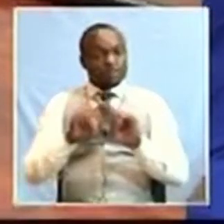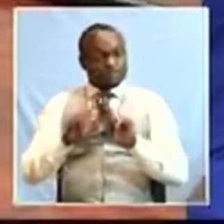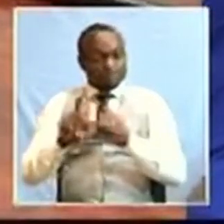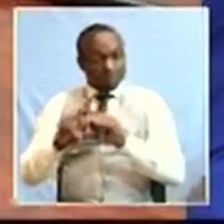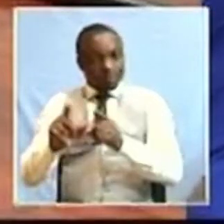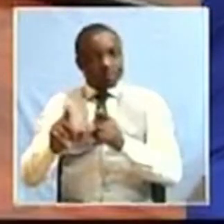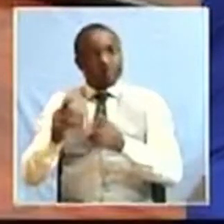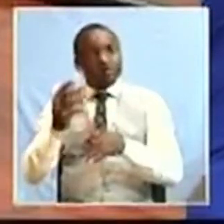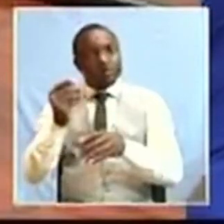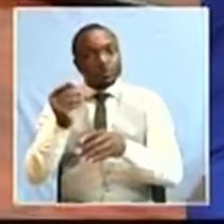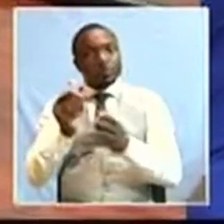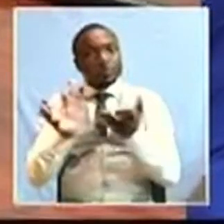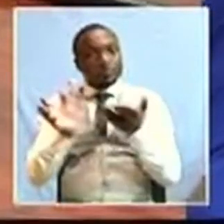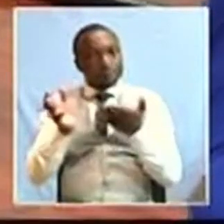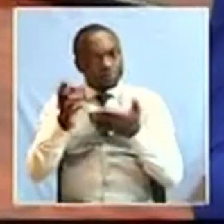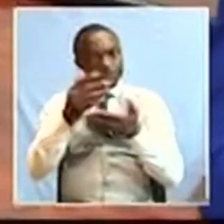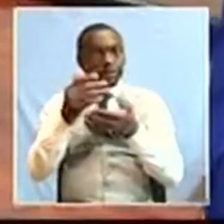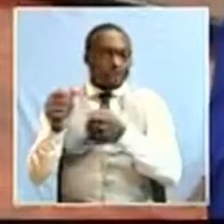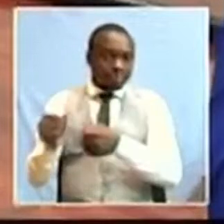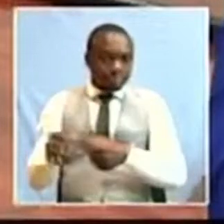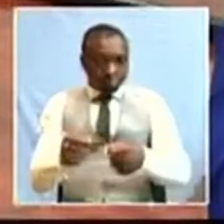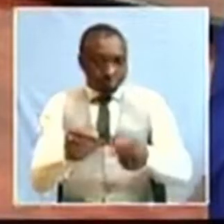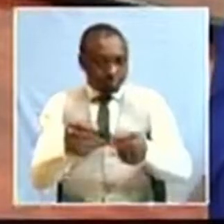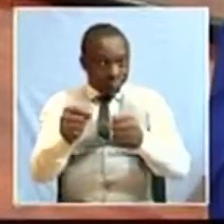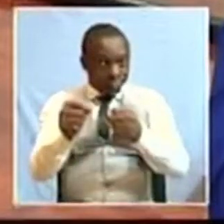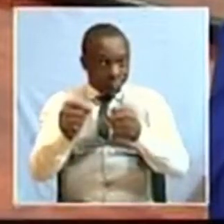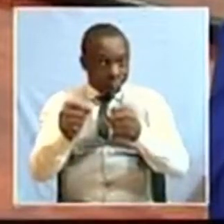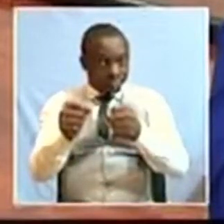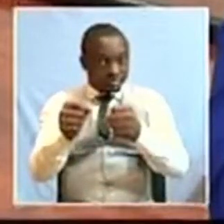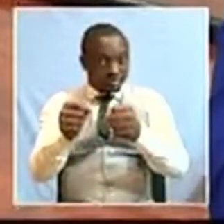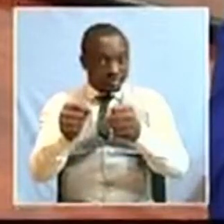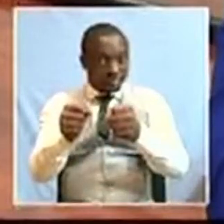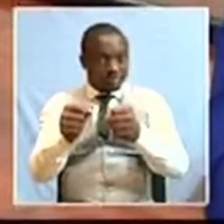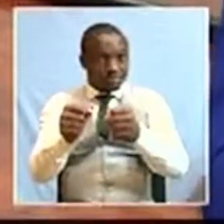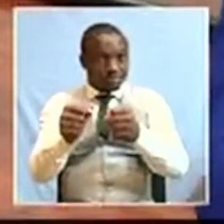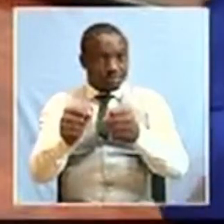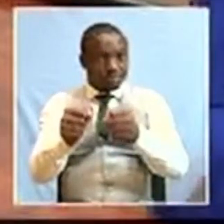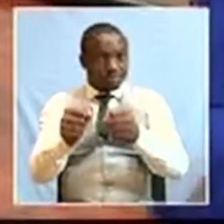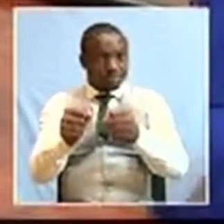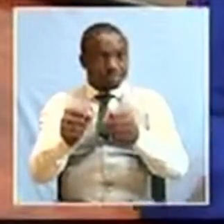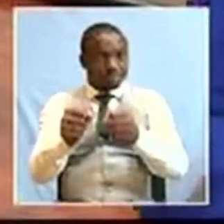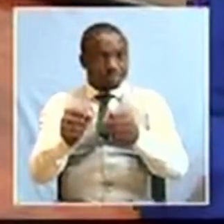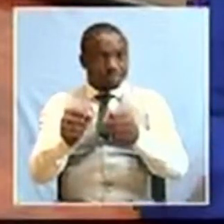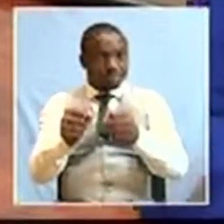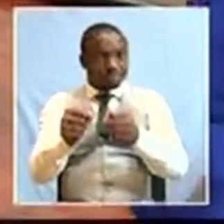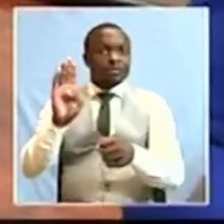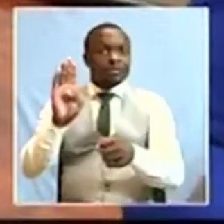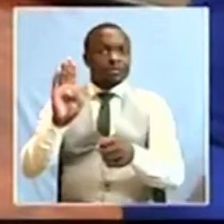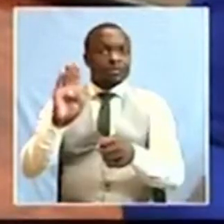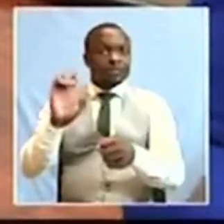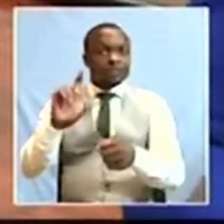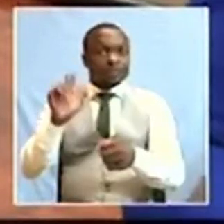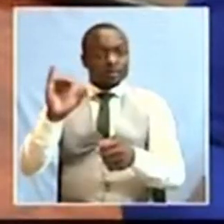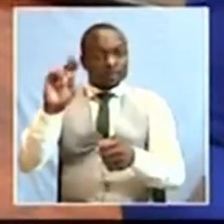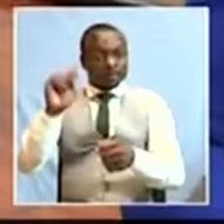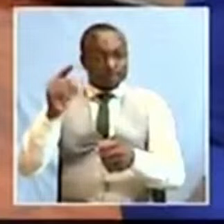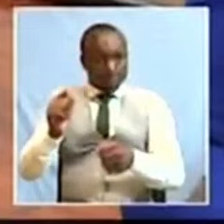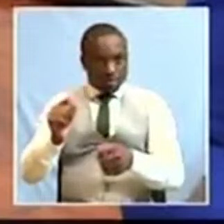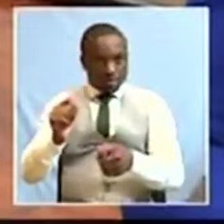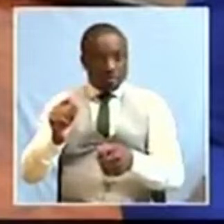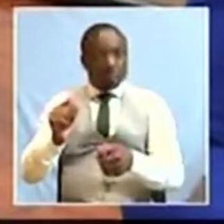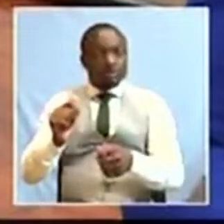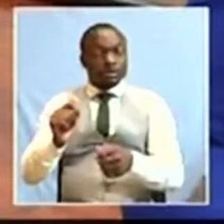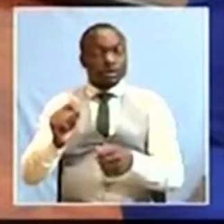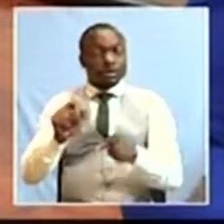revenue collection strategies such as e-billing and also